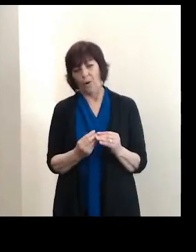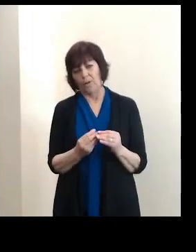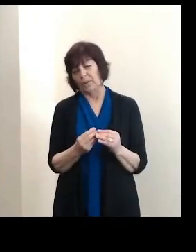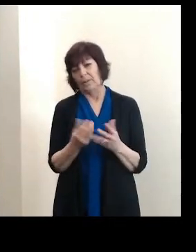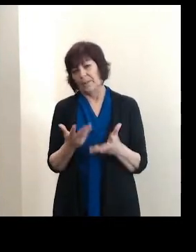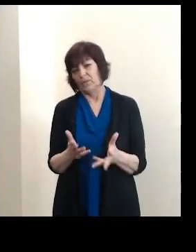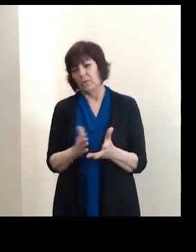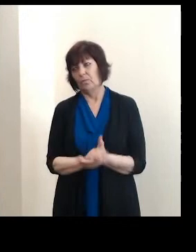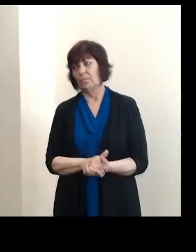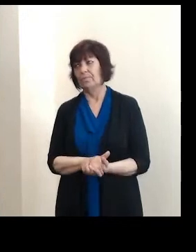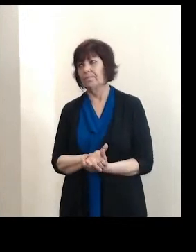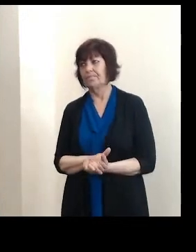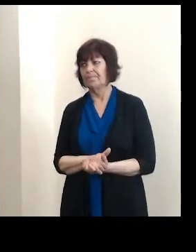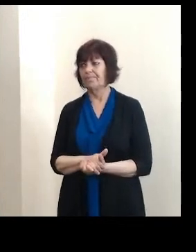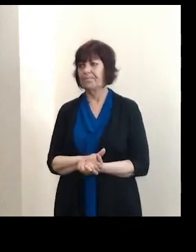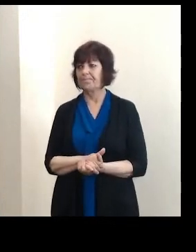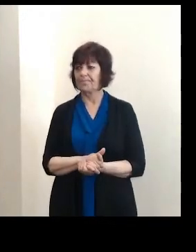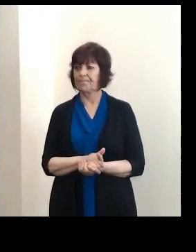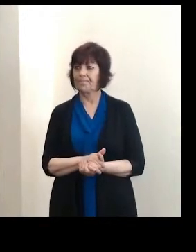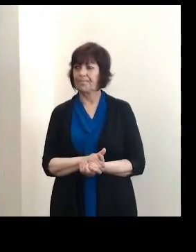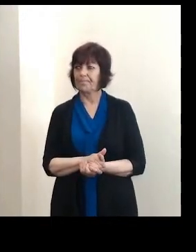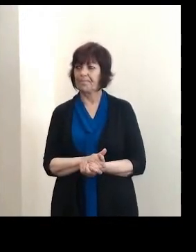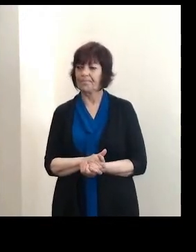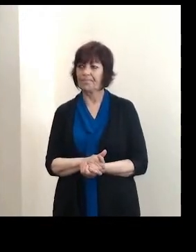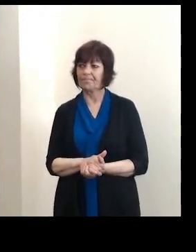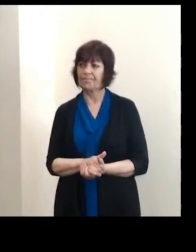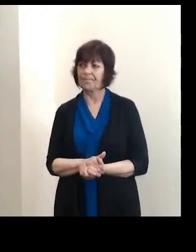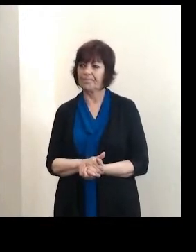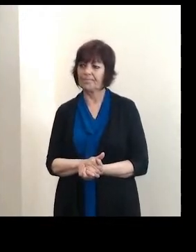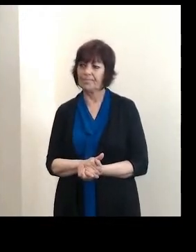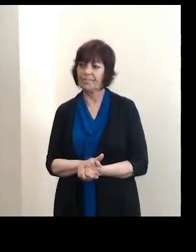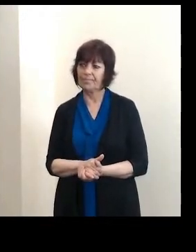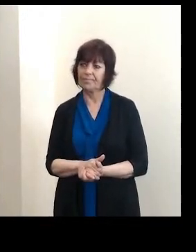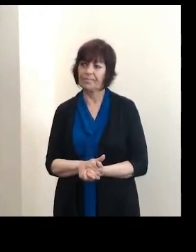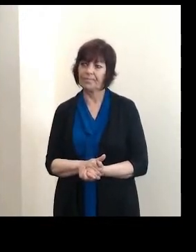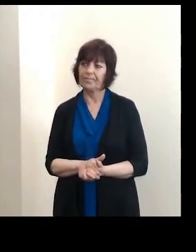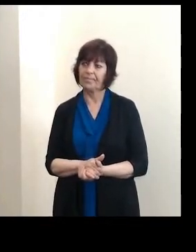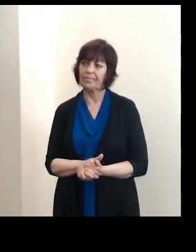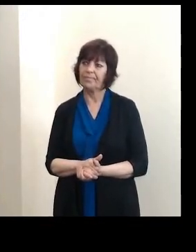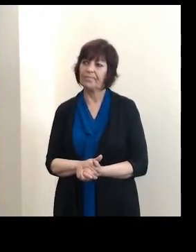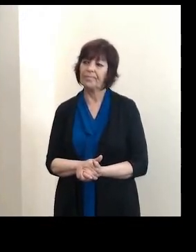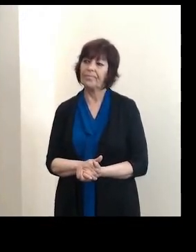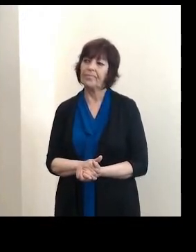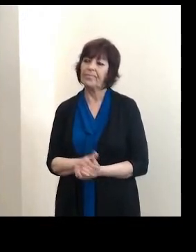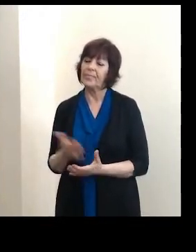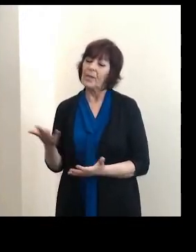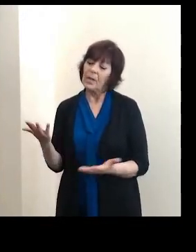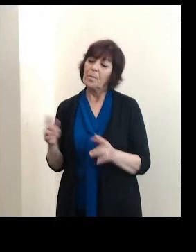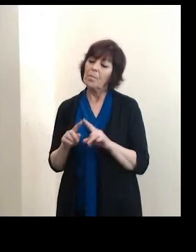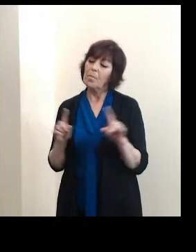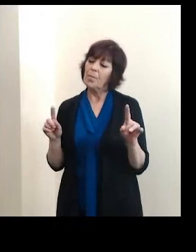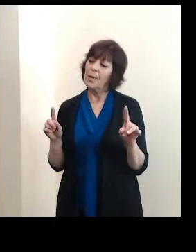transmission in our community. Does that answer your question? Well, is